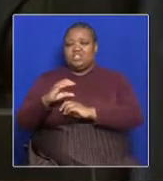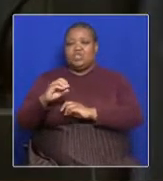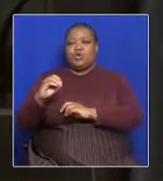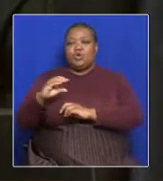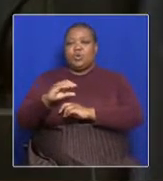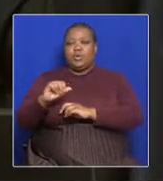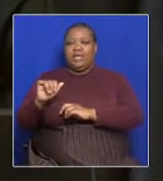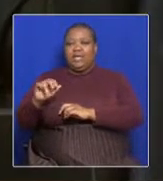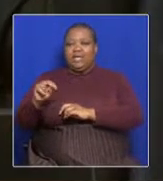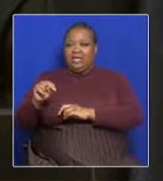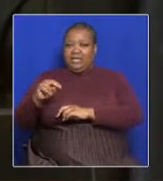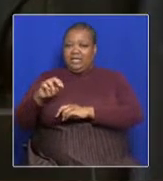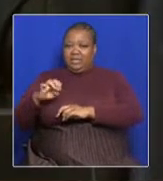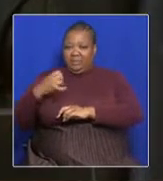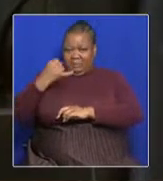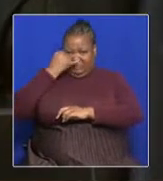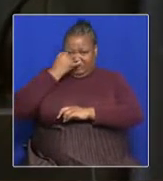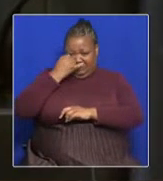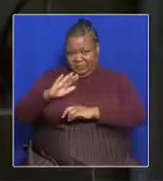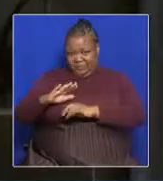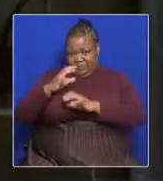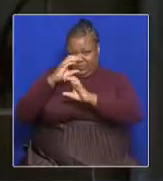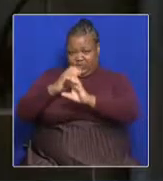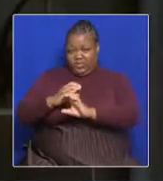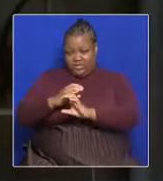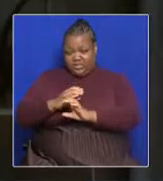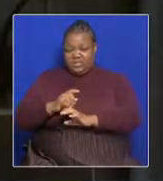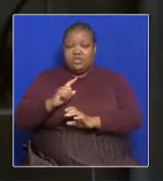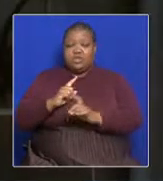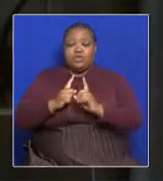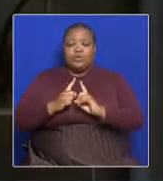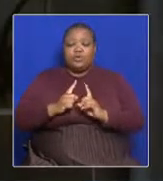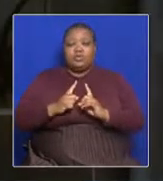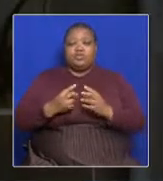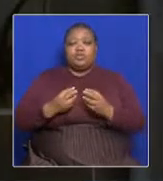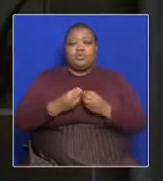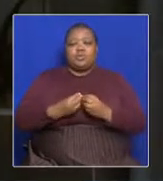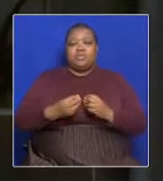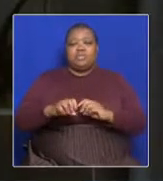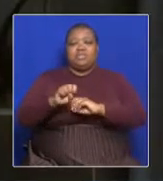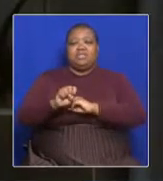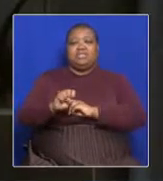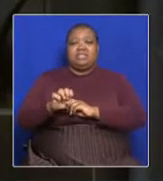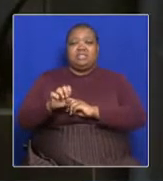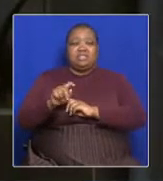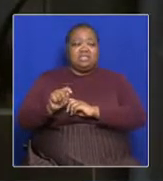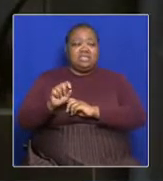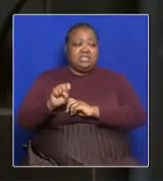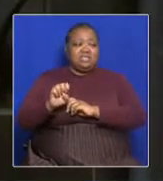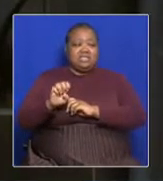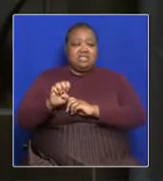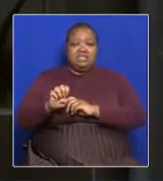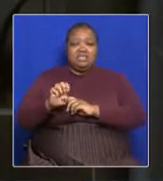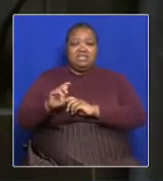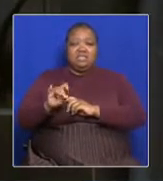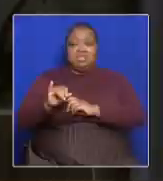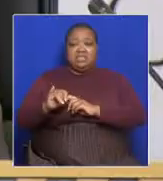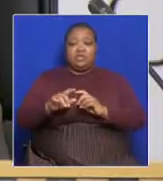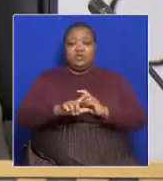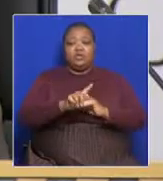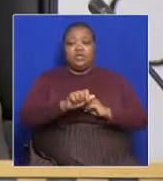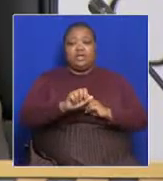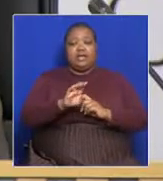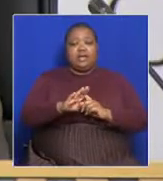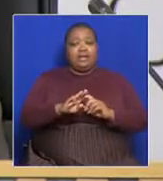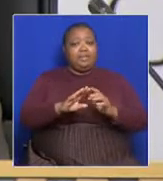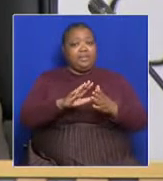have never, except for your conversation with Setsedi, you've never asked the lab to destroy these drugs, that you